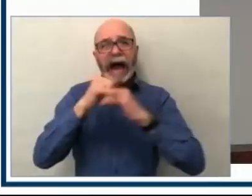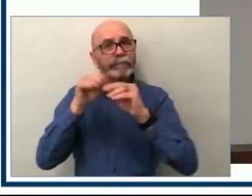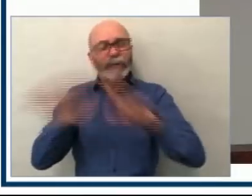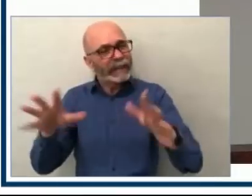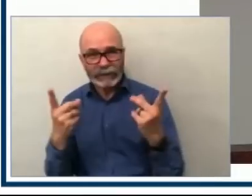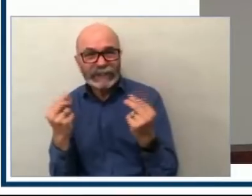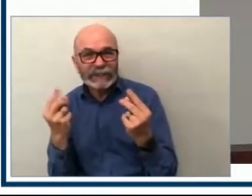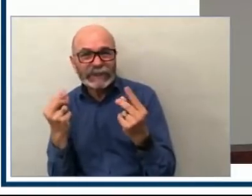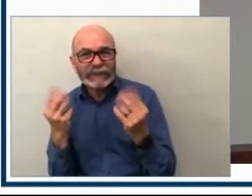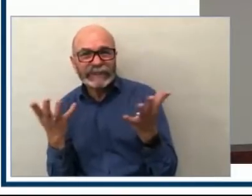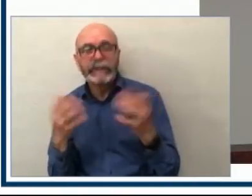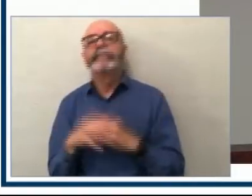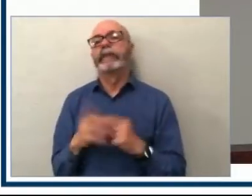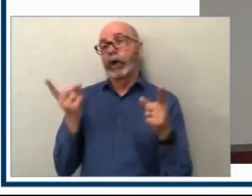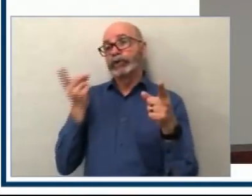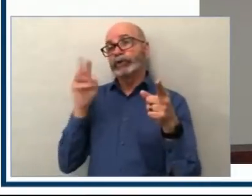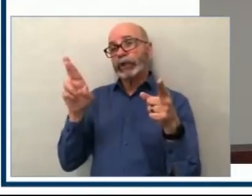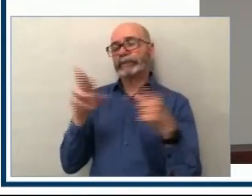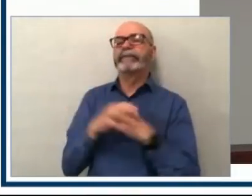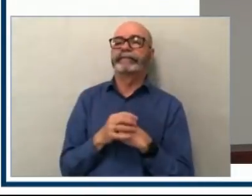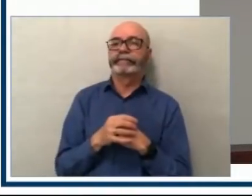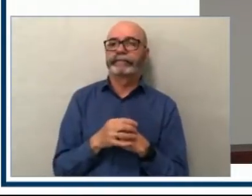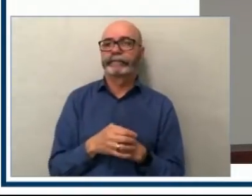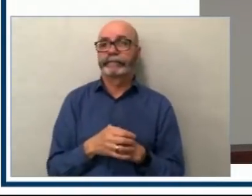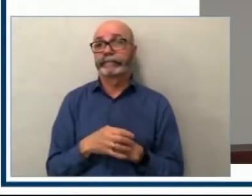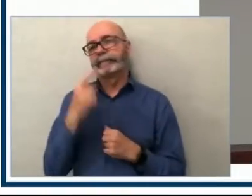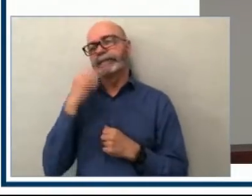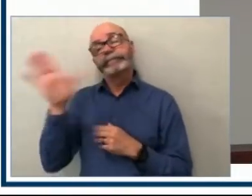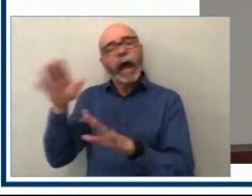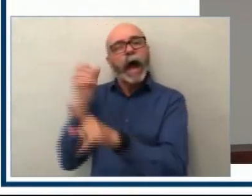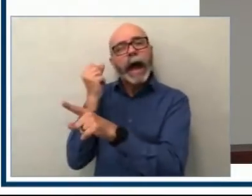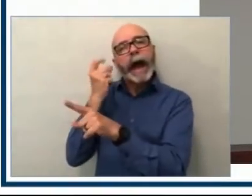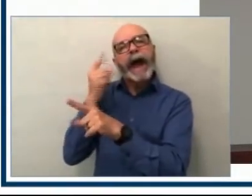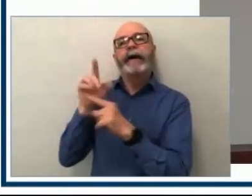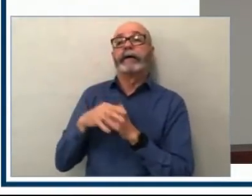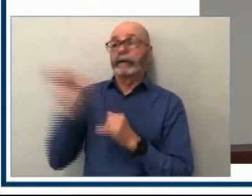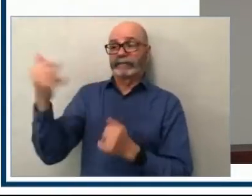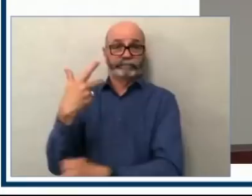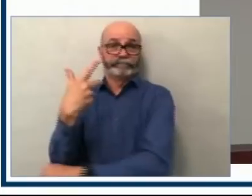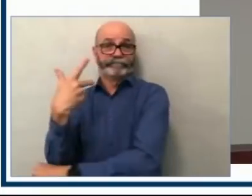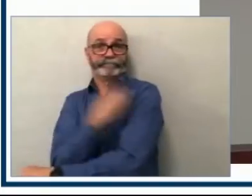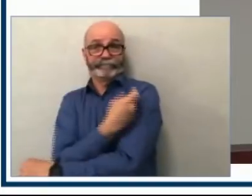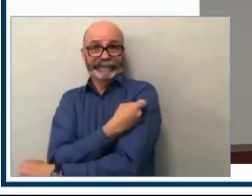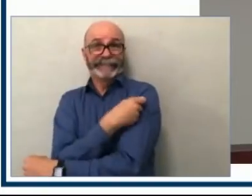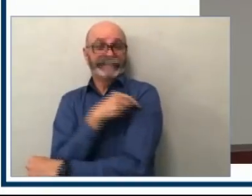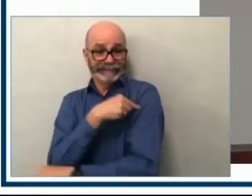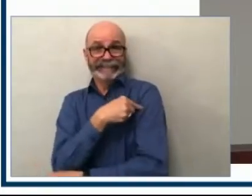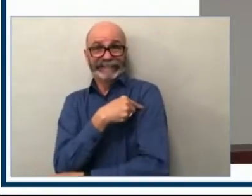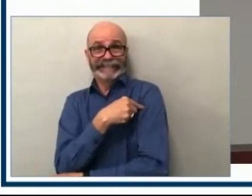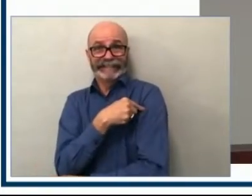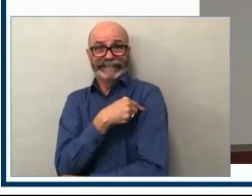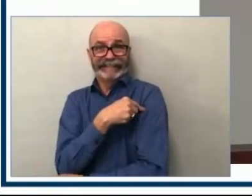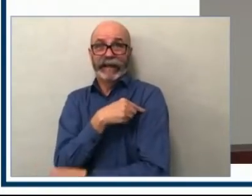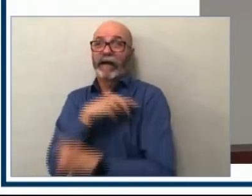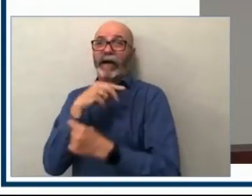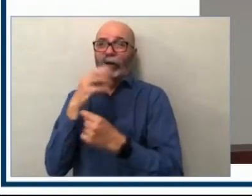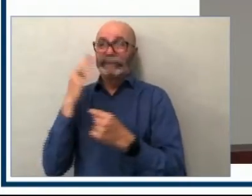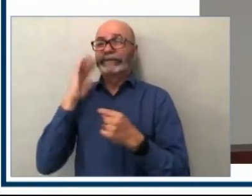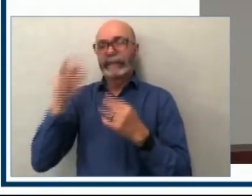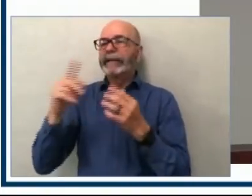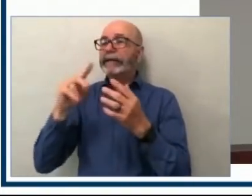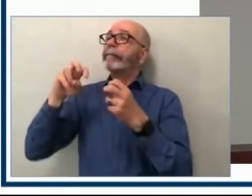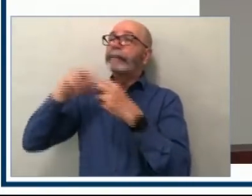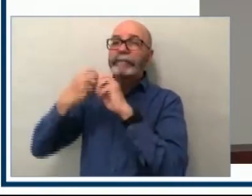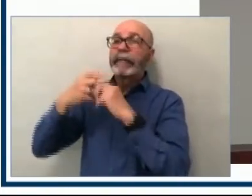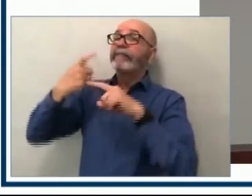mean, two things. You got to remember, it's the vaccine or not is not an issue about explaining what happened in Newfoundland. The